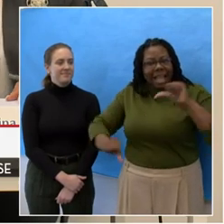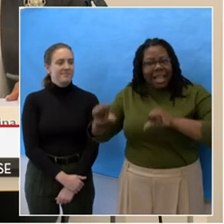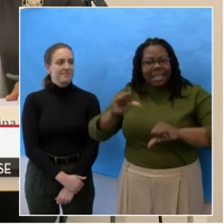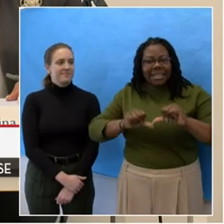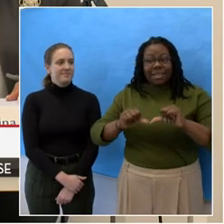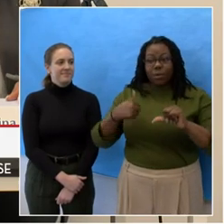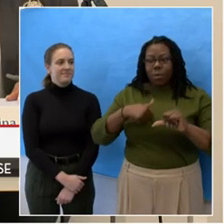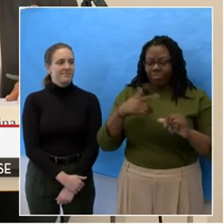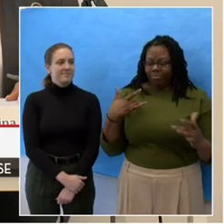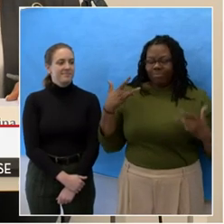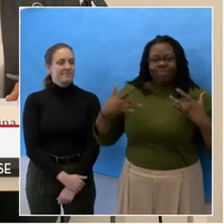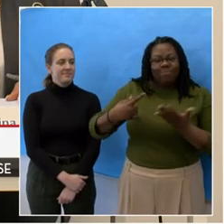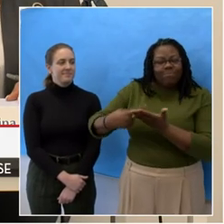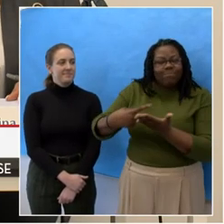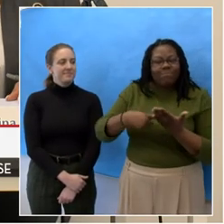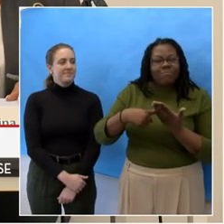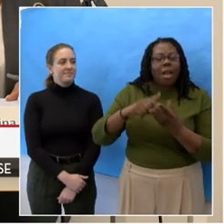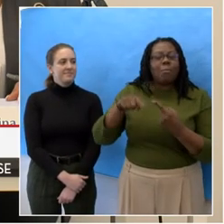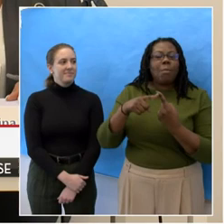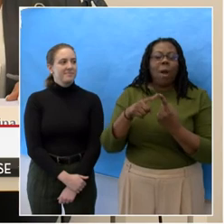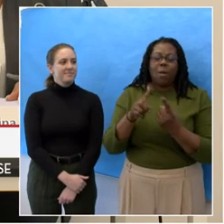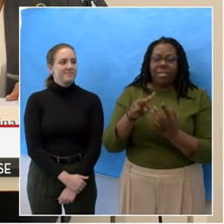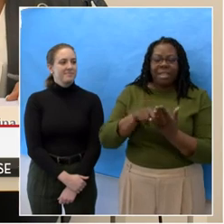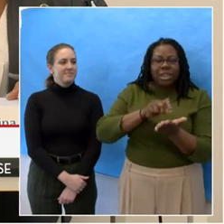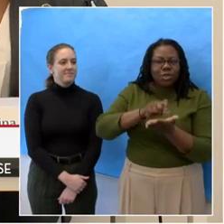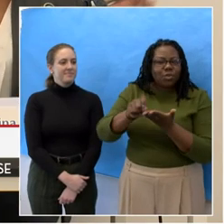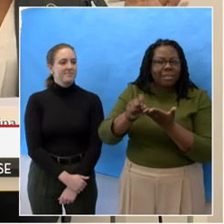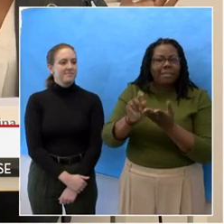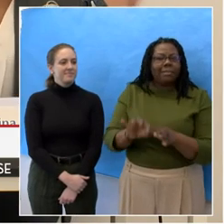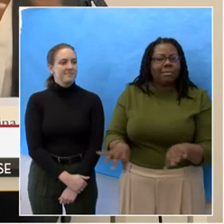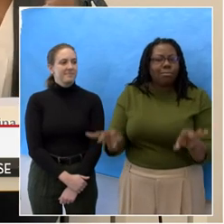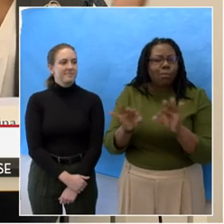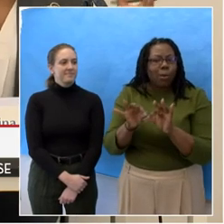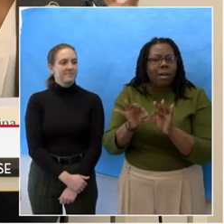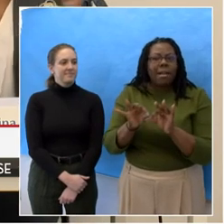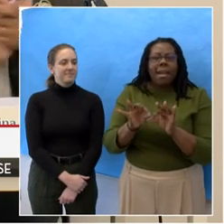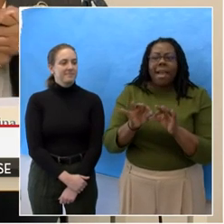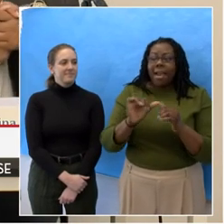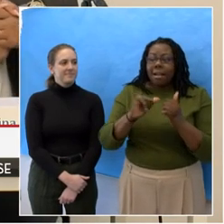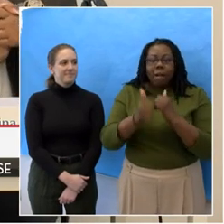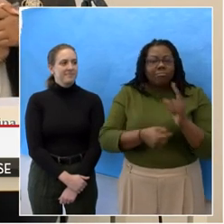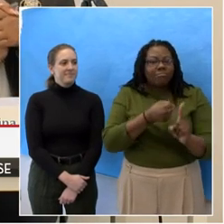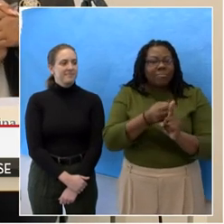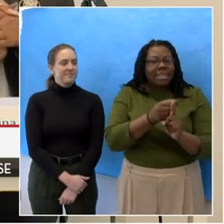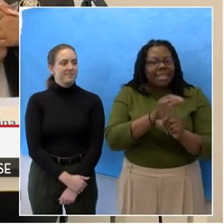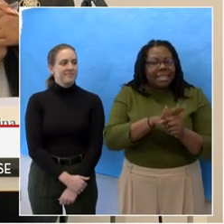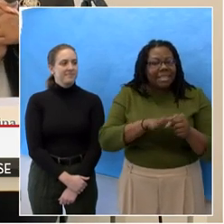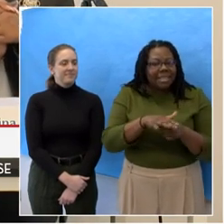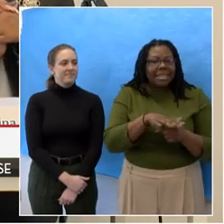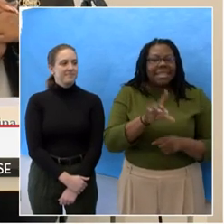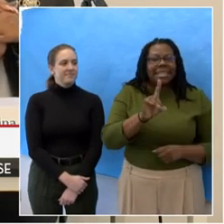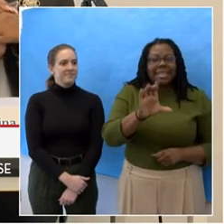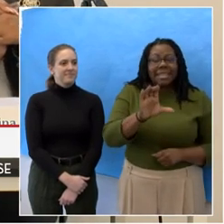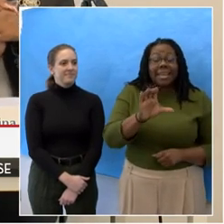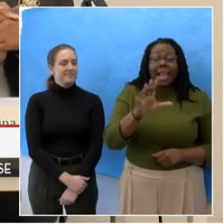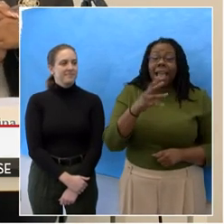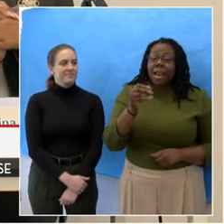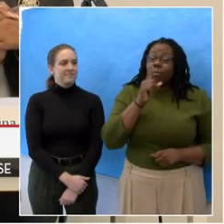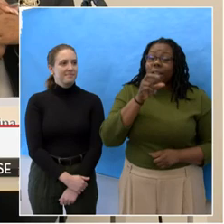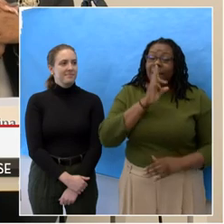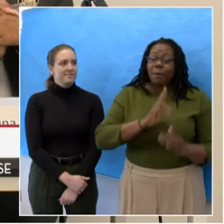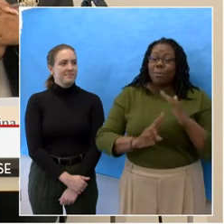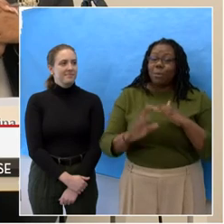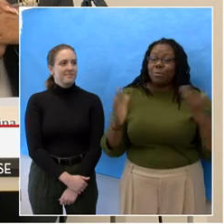the deep investments we want to make in the district, and again, humbled to be with all of my colleagues hearing